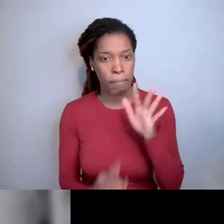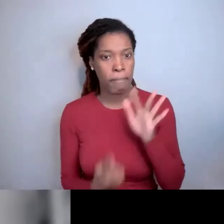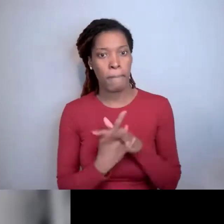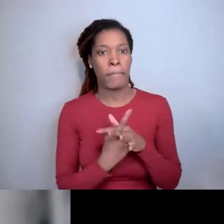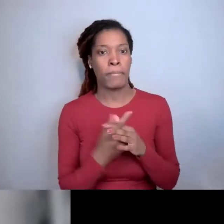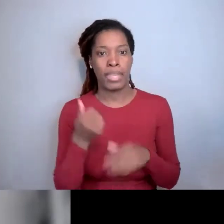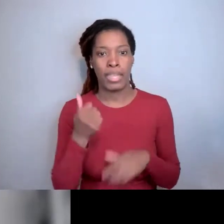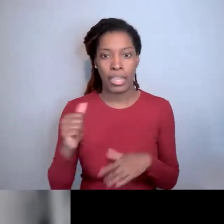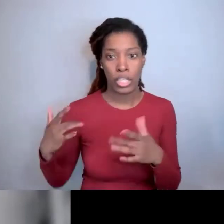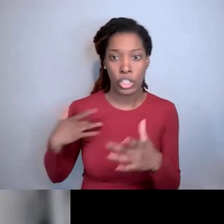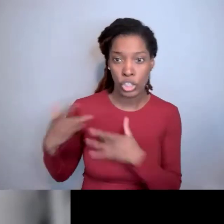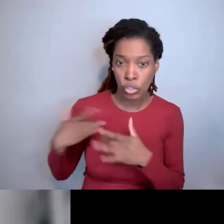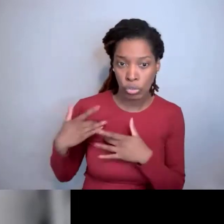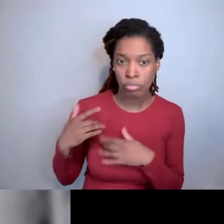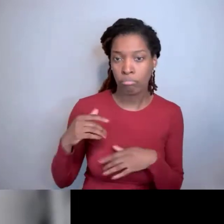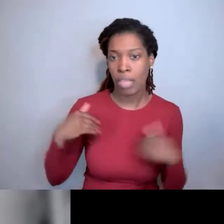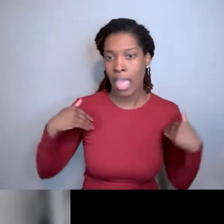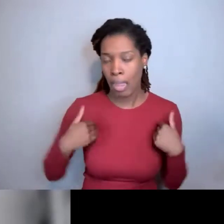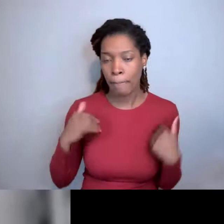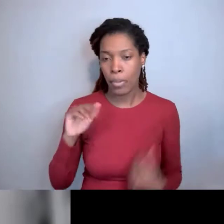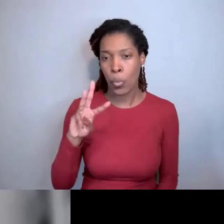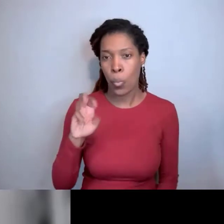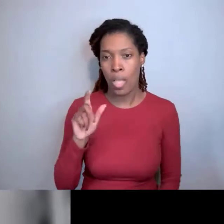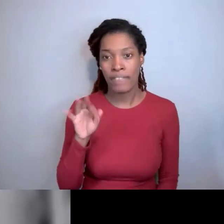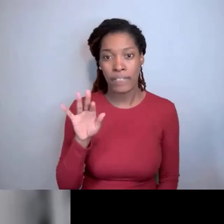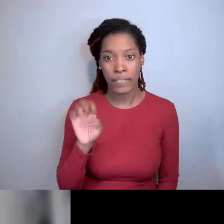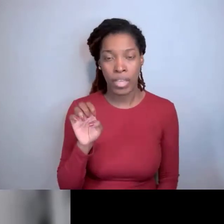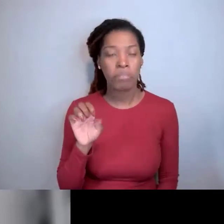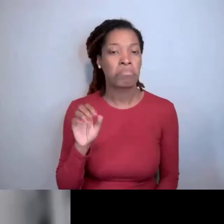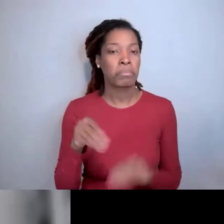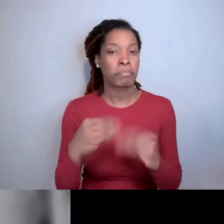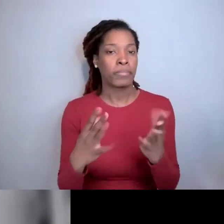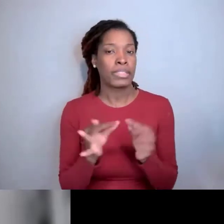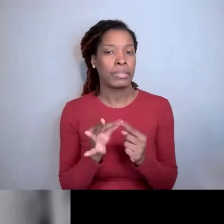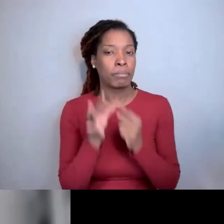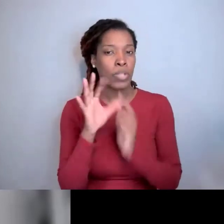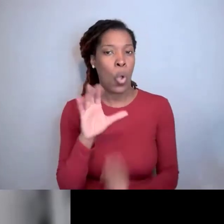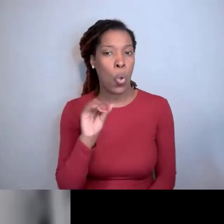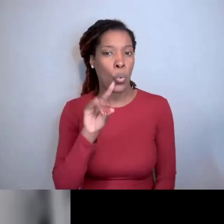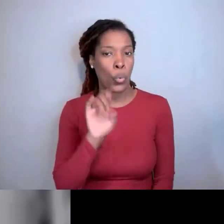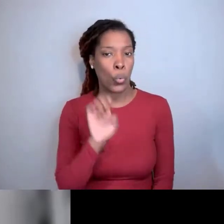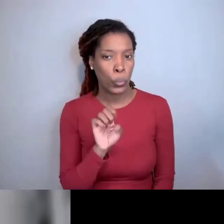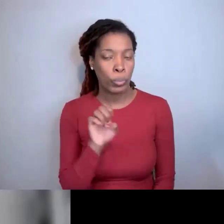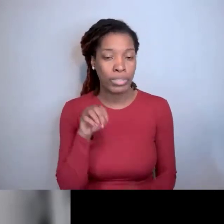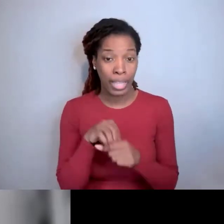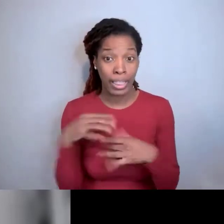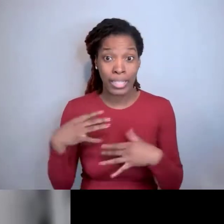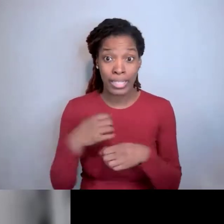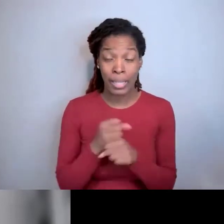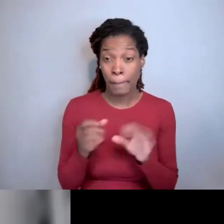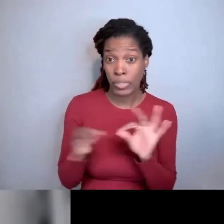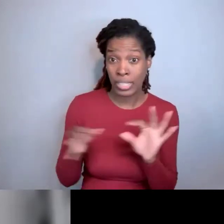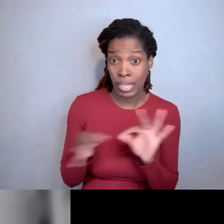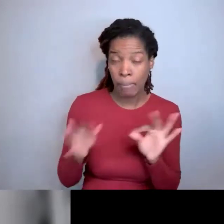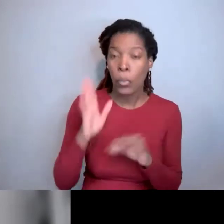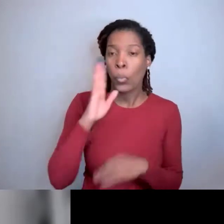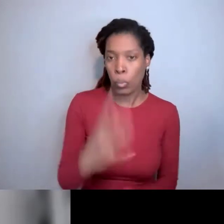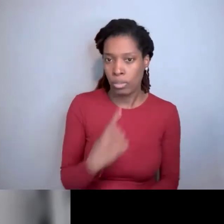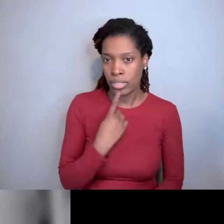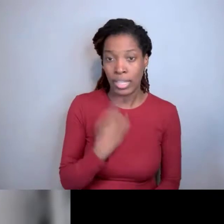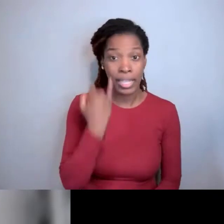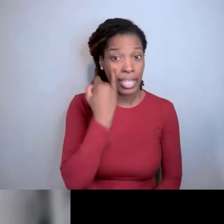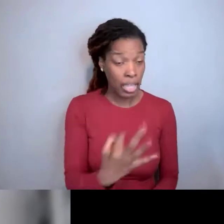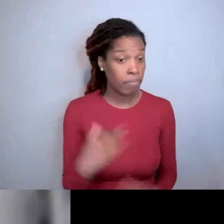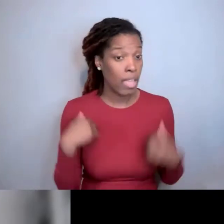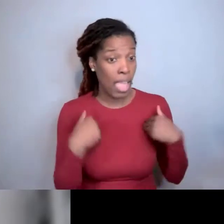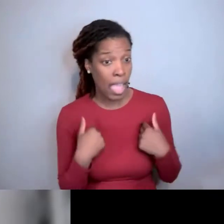concerns, animal welfare concerns, it's given a special code. And in the summary statement, it does say whether or not there are animal